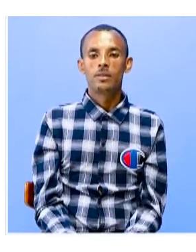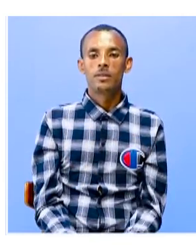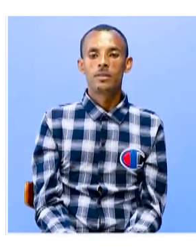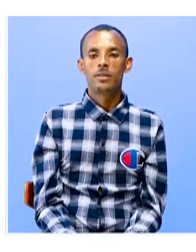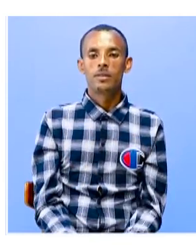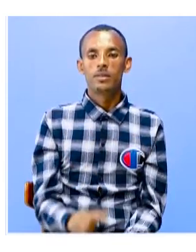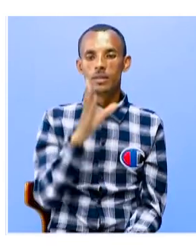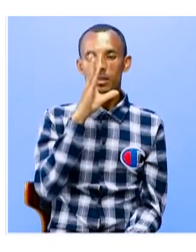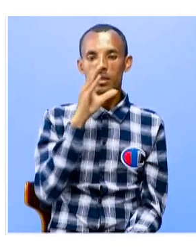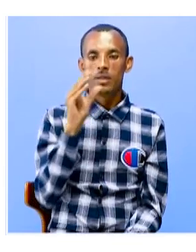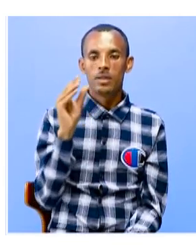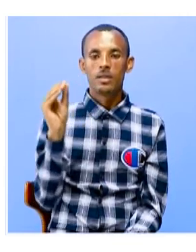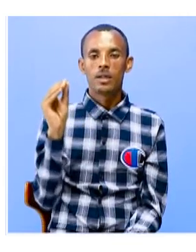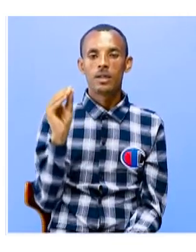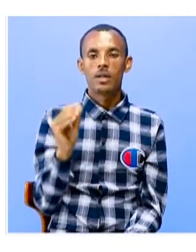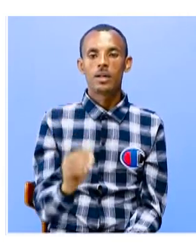and